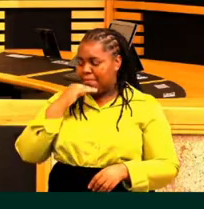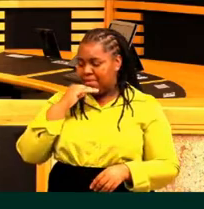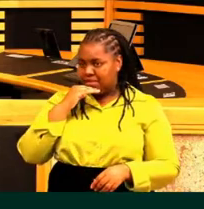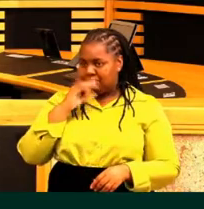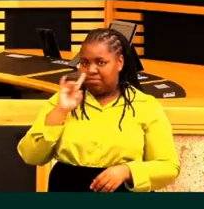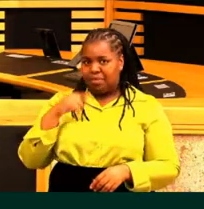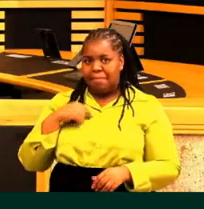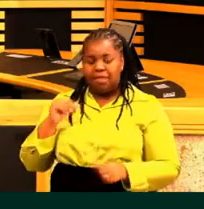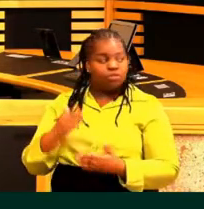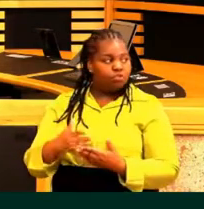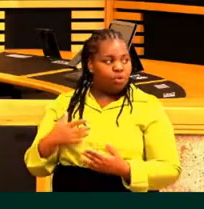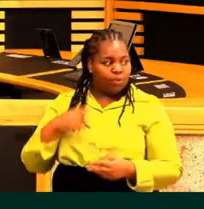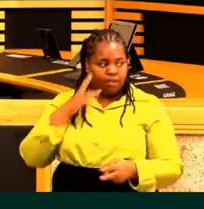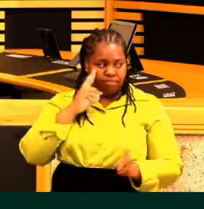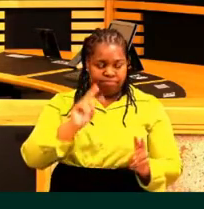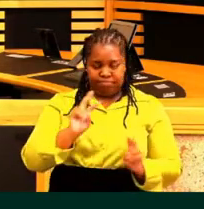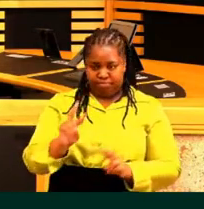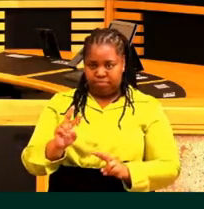City